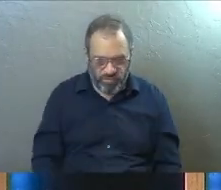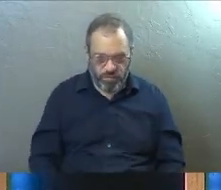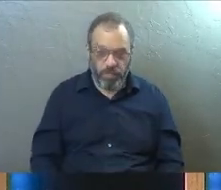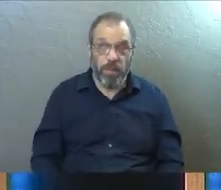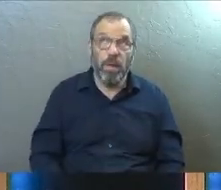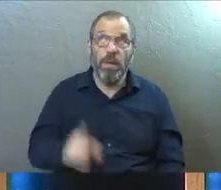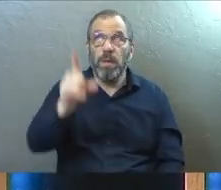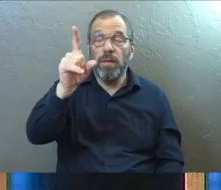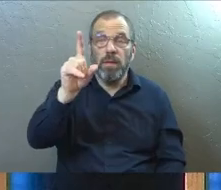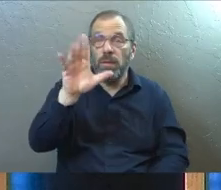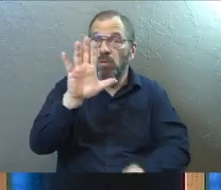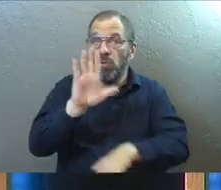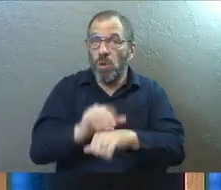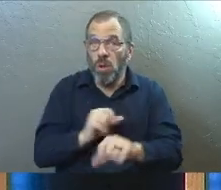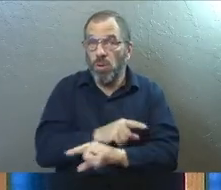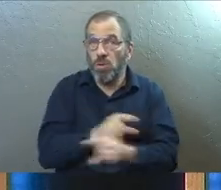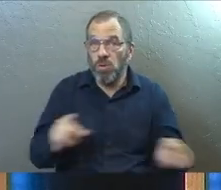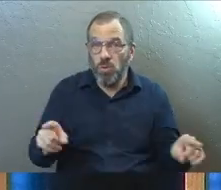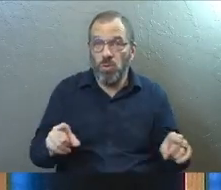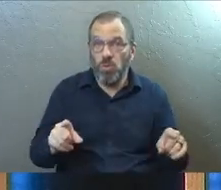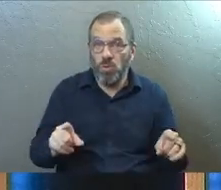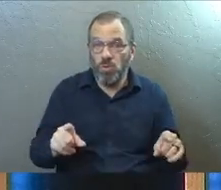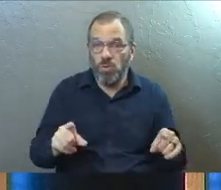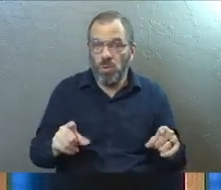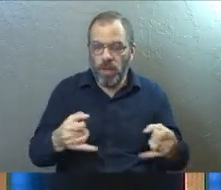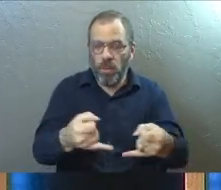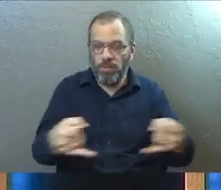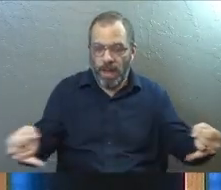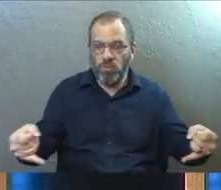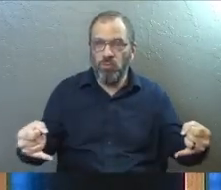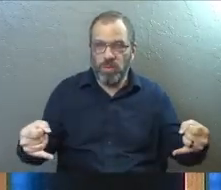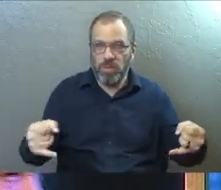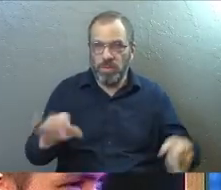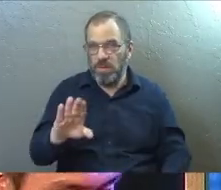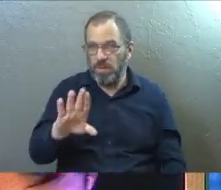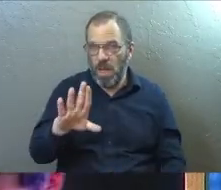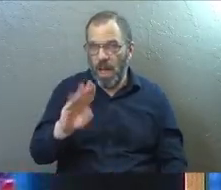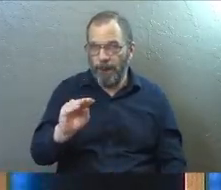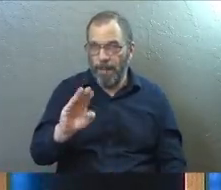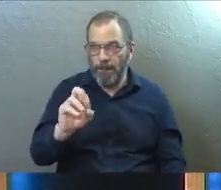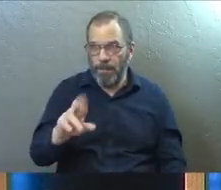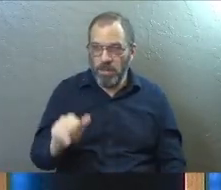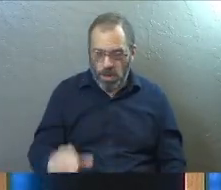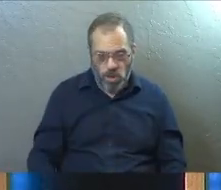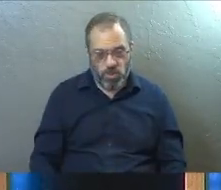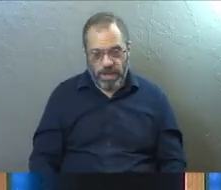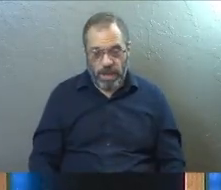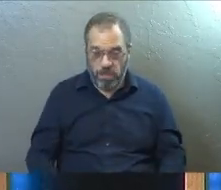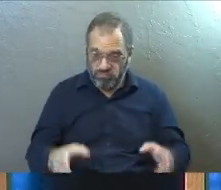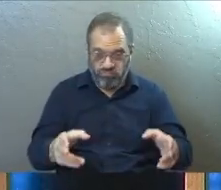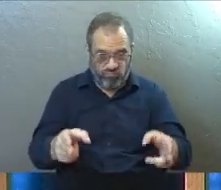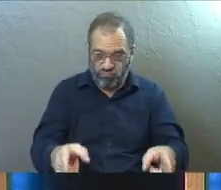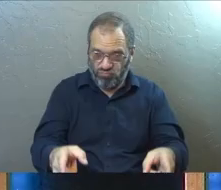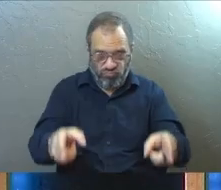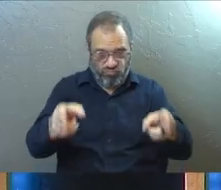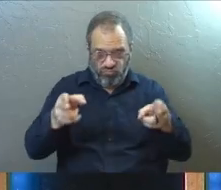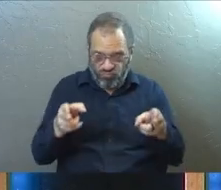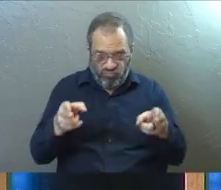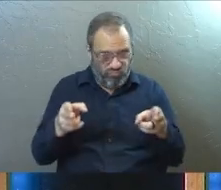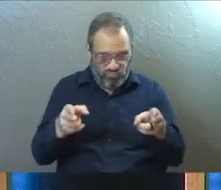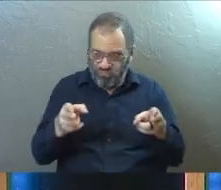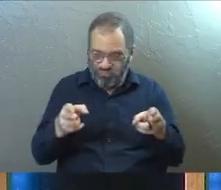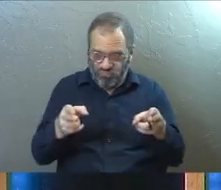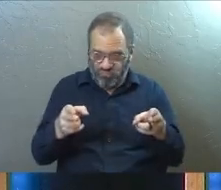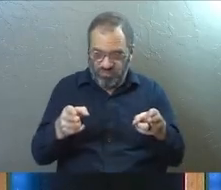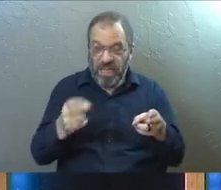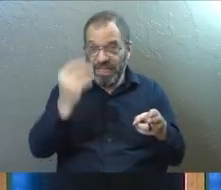God is calling us to raise the bumpers. Here's what this ultimately is. Me choosing to raise the bumpers is